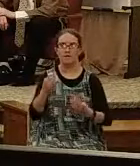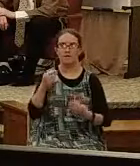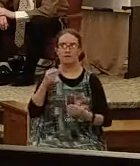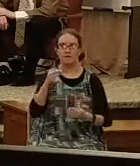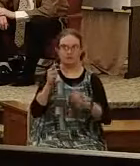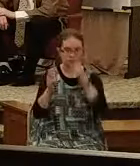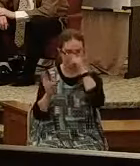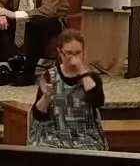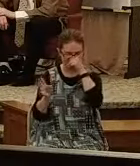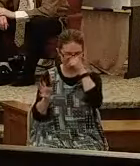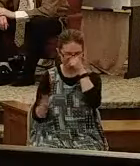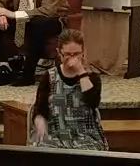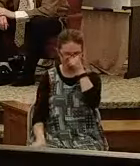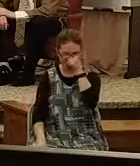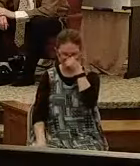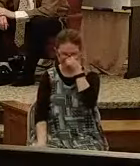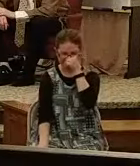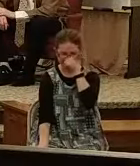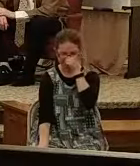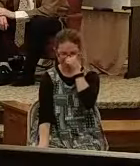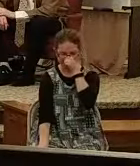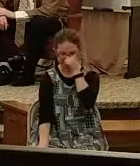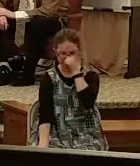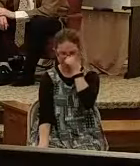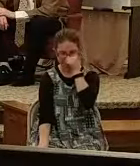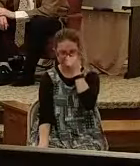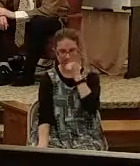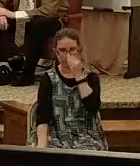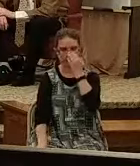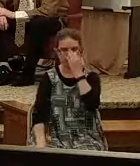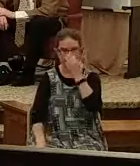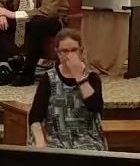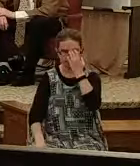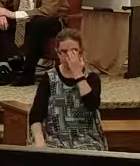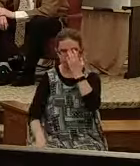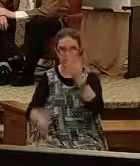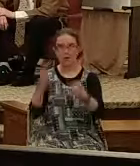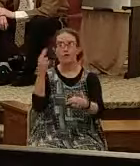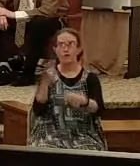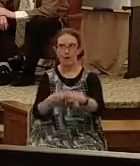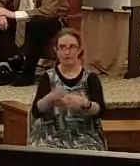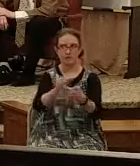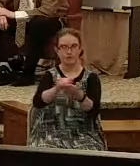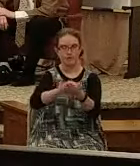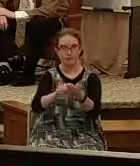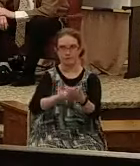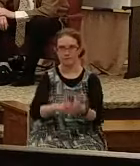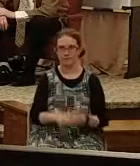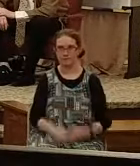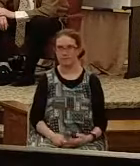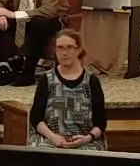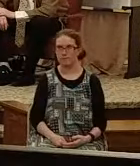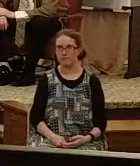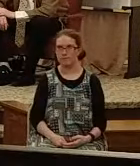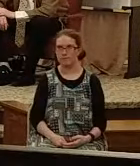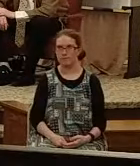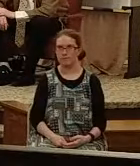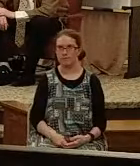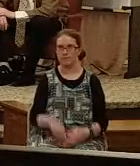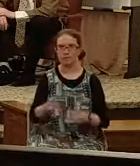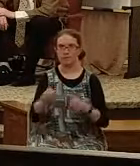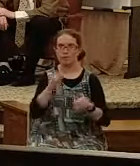died not and the fire is not quenched. But if your name is written there, then you don't